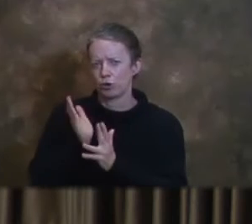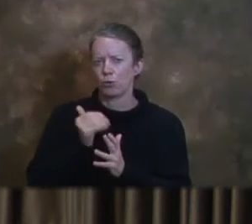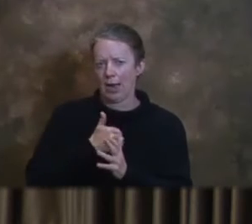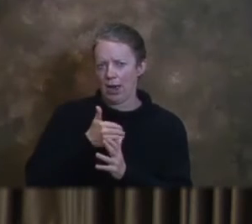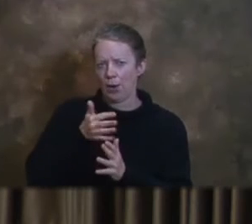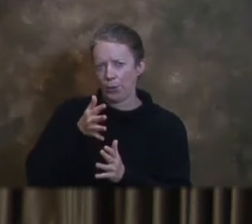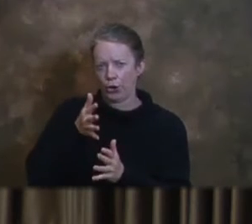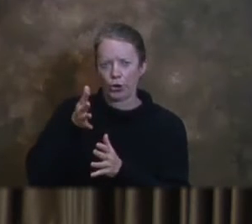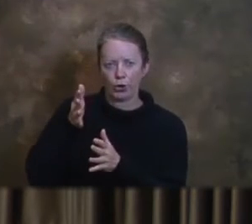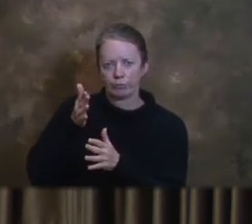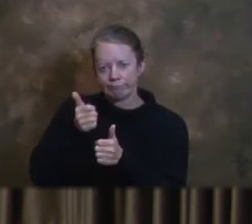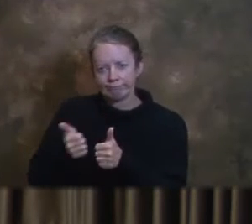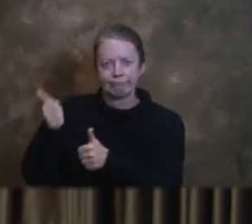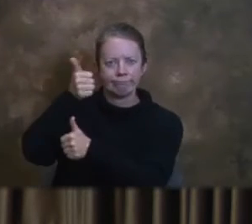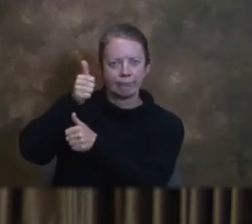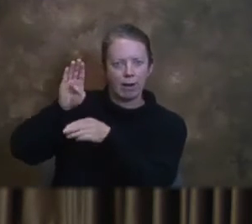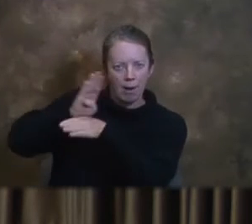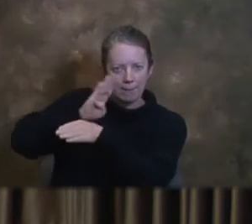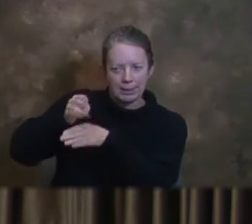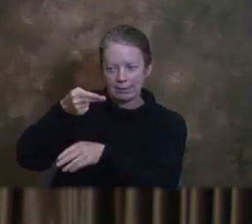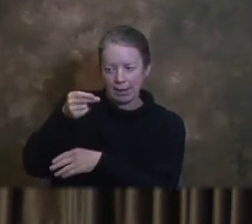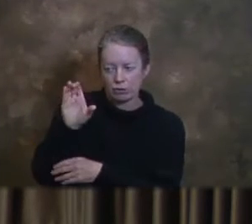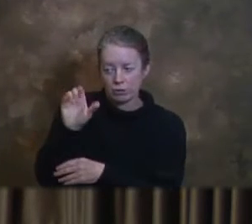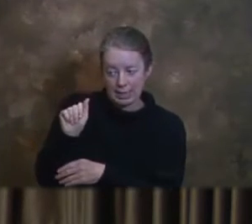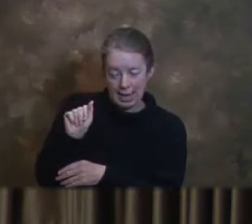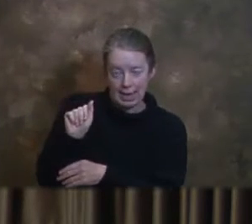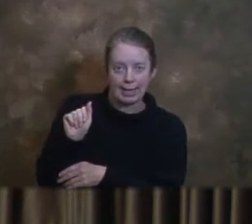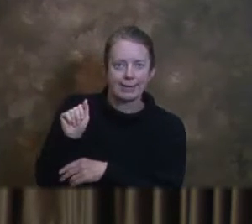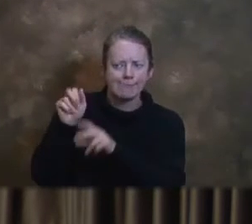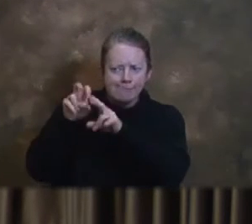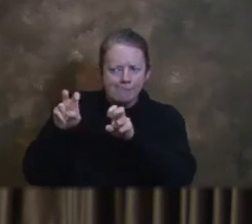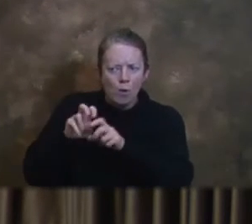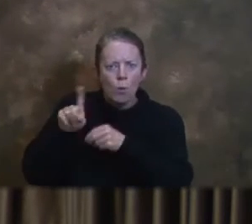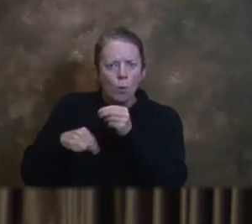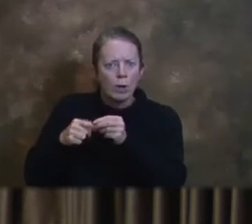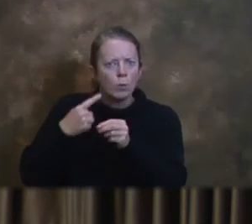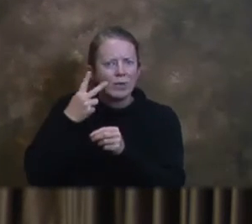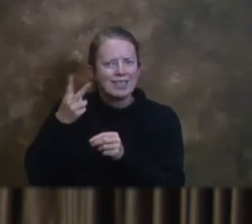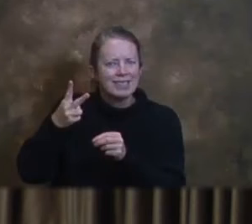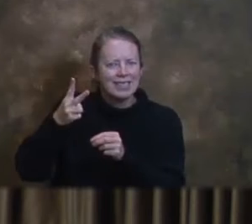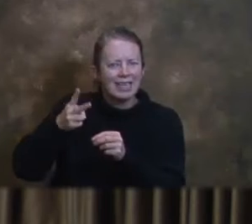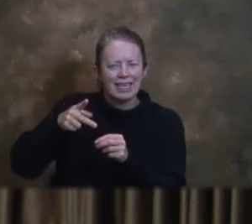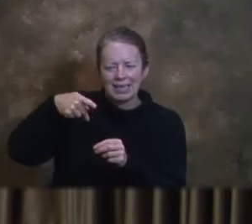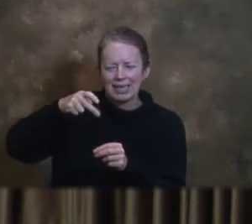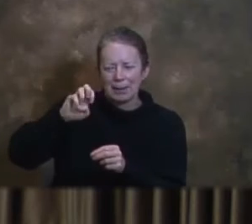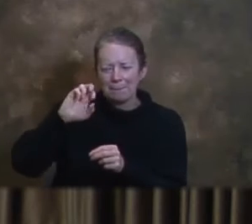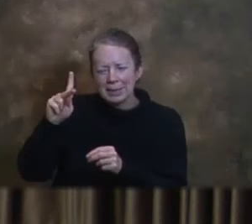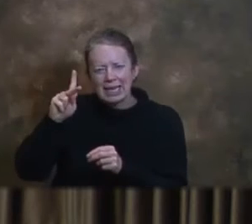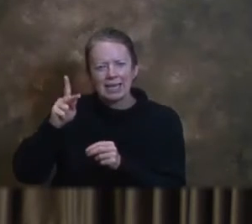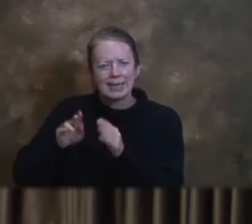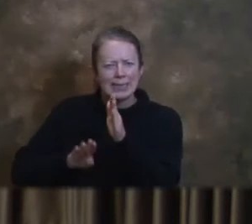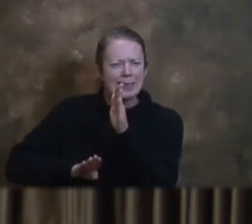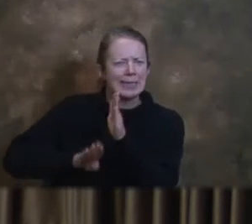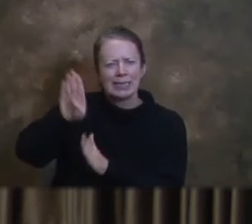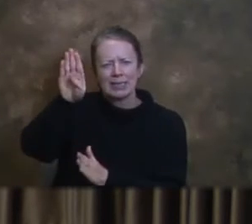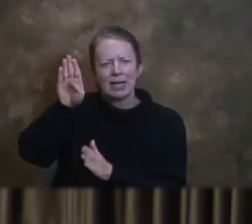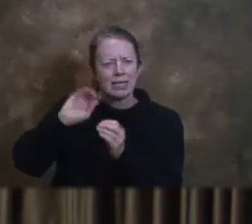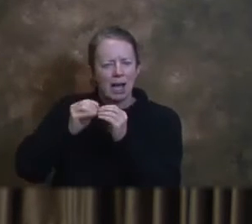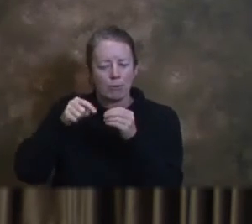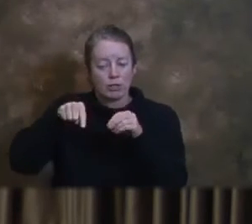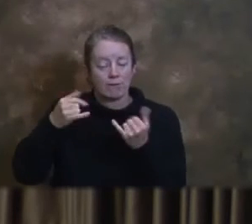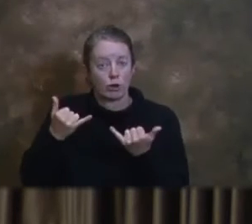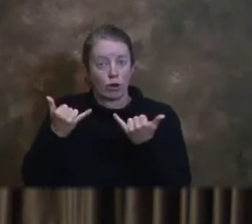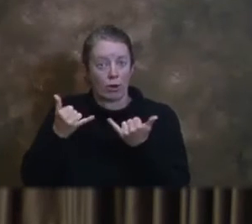to look at when we think we might be seeing the peak of this current pandemic. There